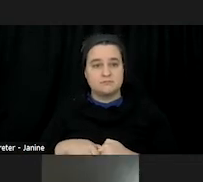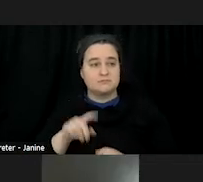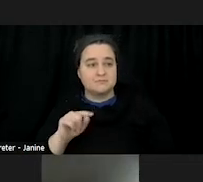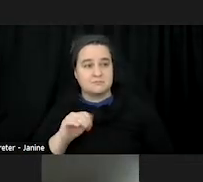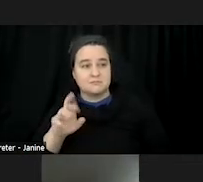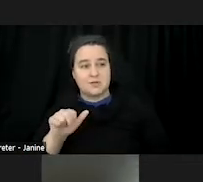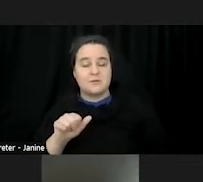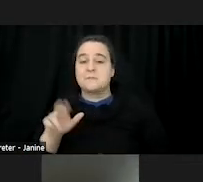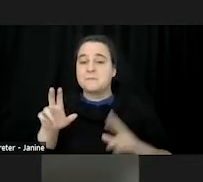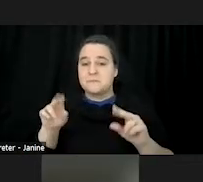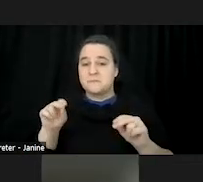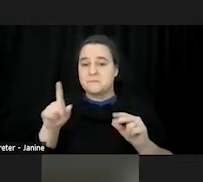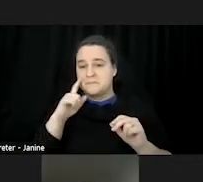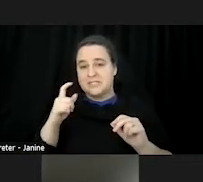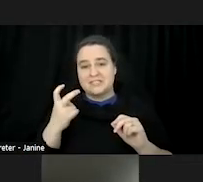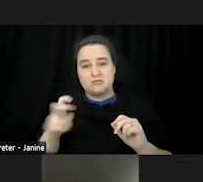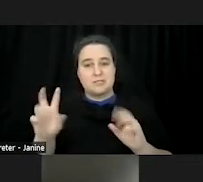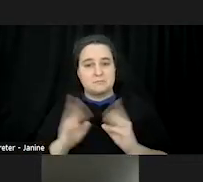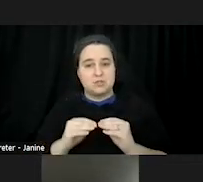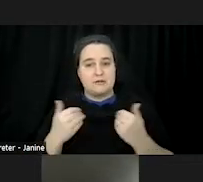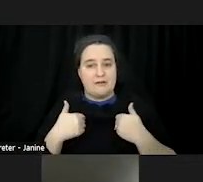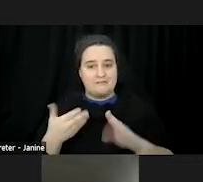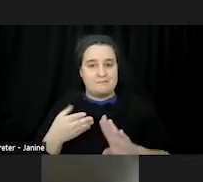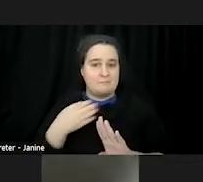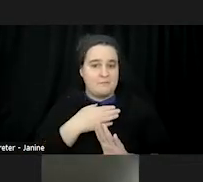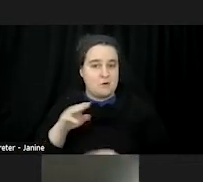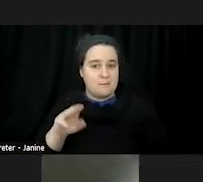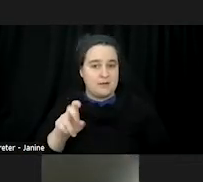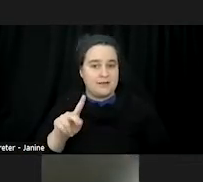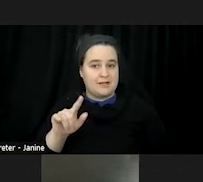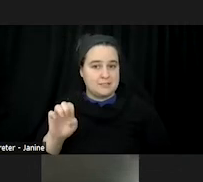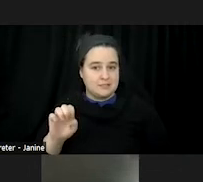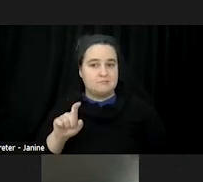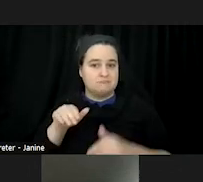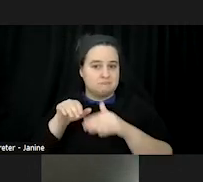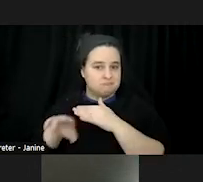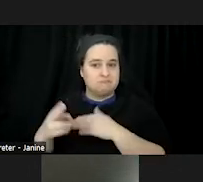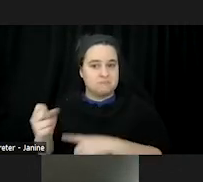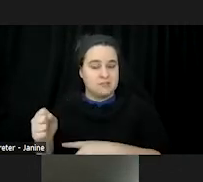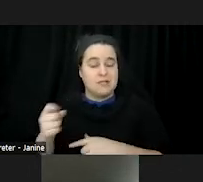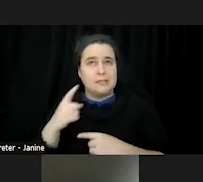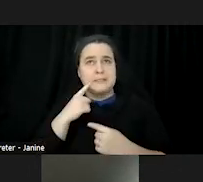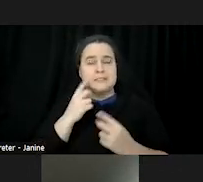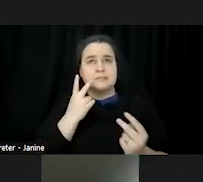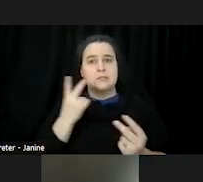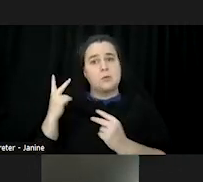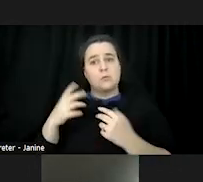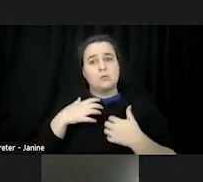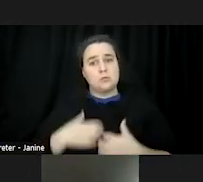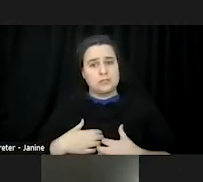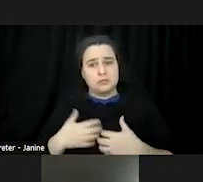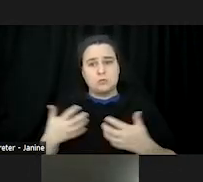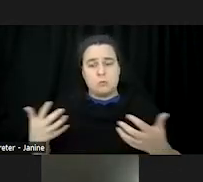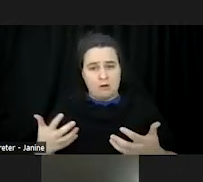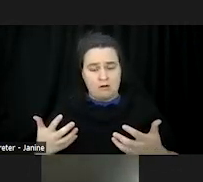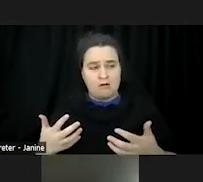No, because we had a transition meeting prior to Mackenzie going to high school. I think what I wish that we could have had,